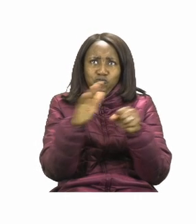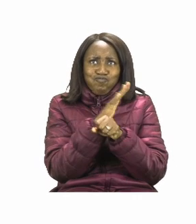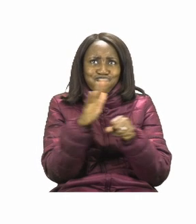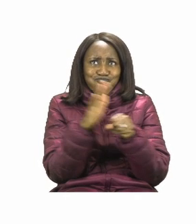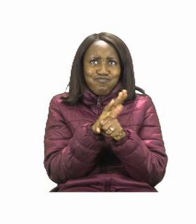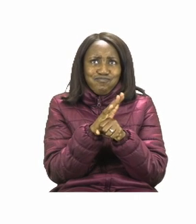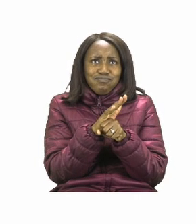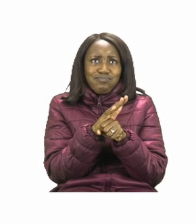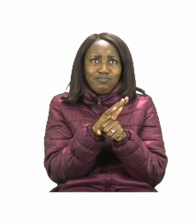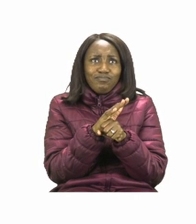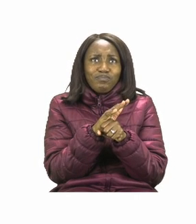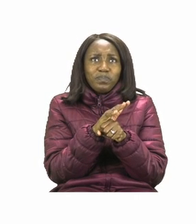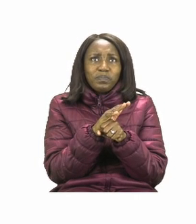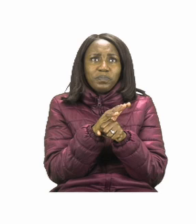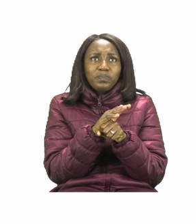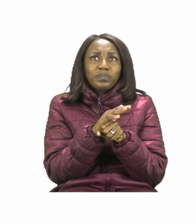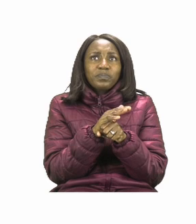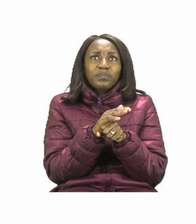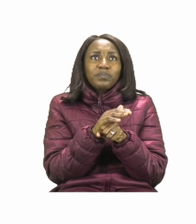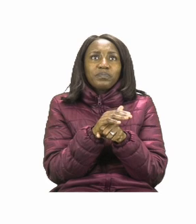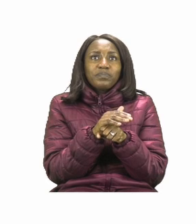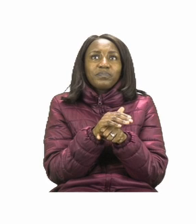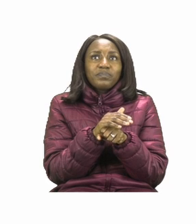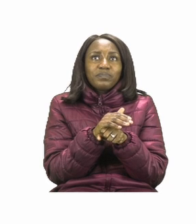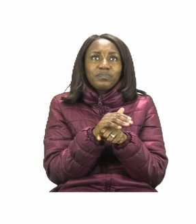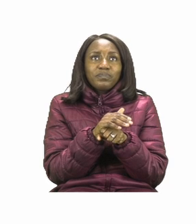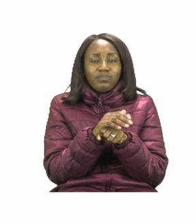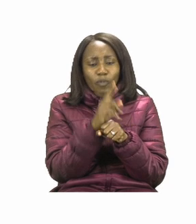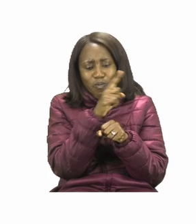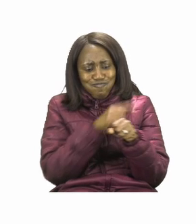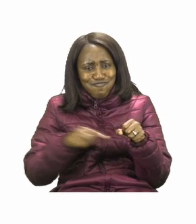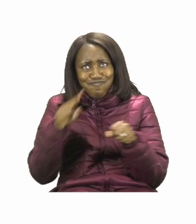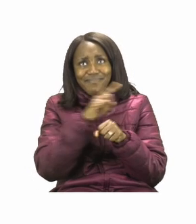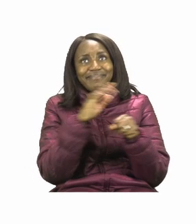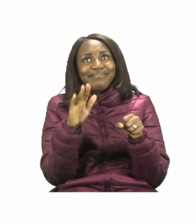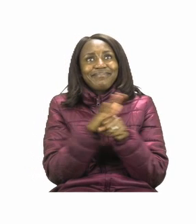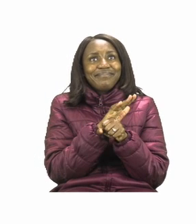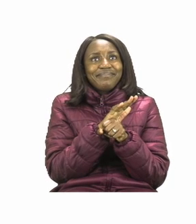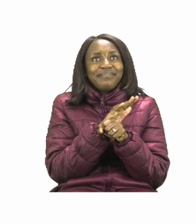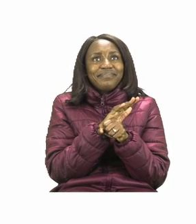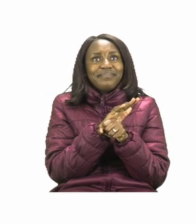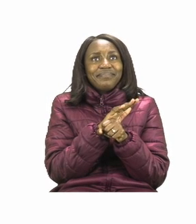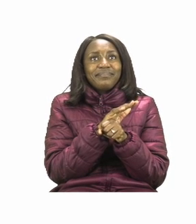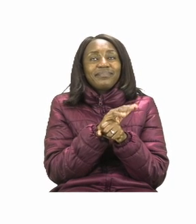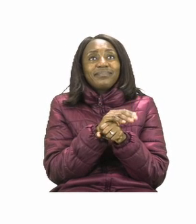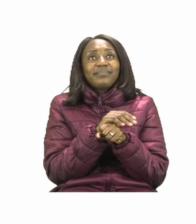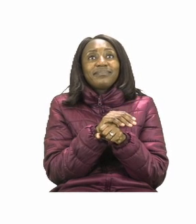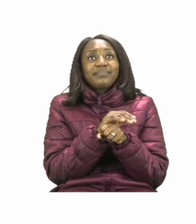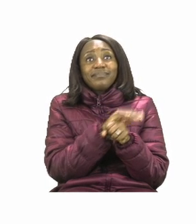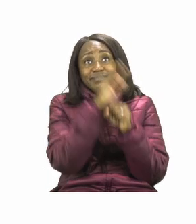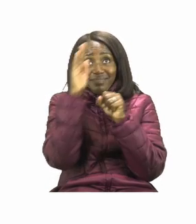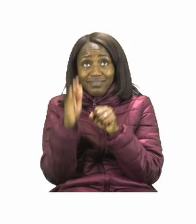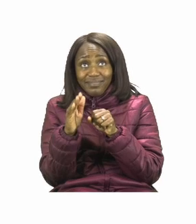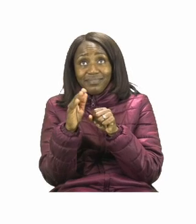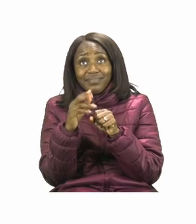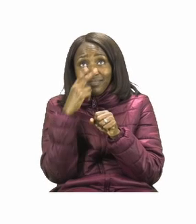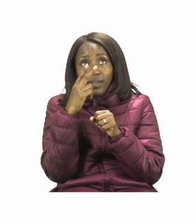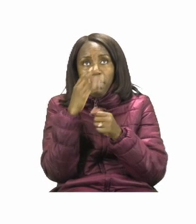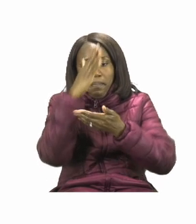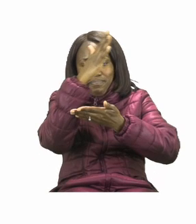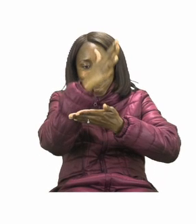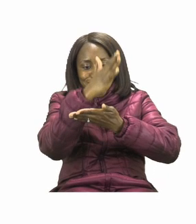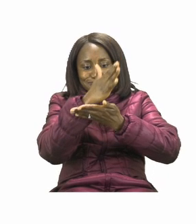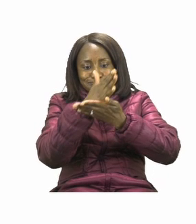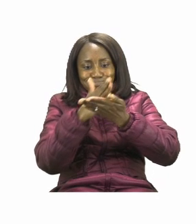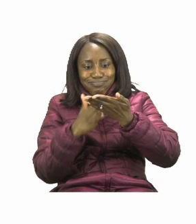is complete. One whole is one complete fraction. Then we are